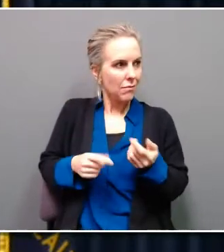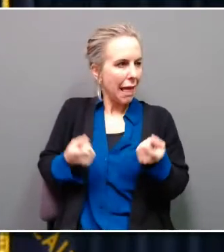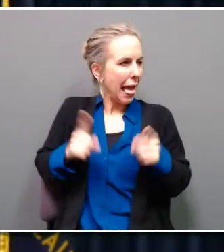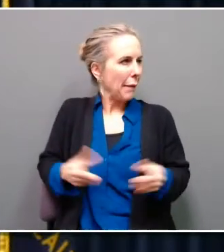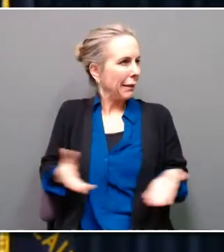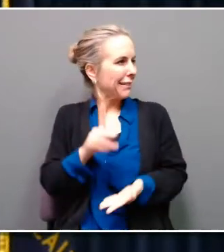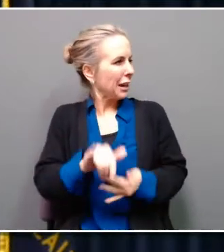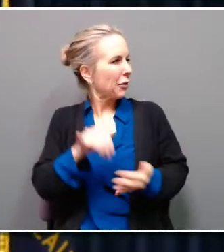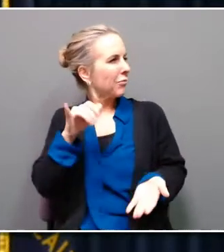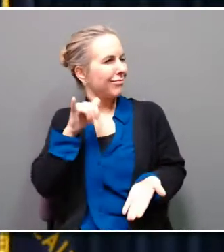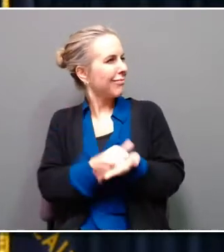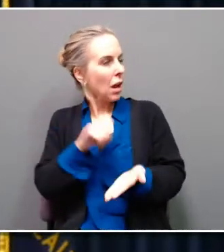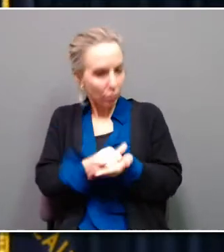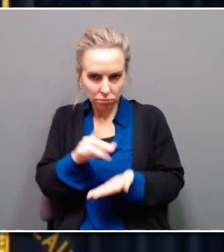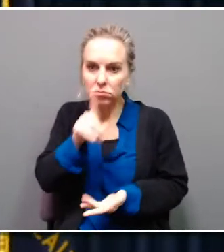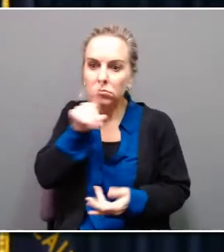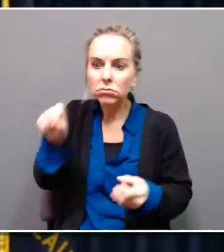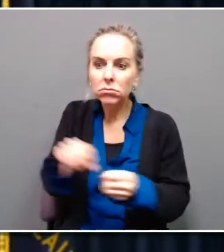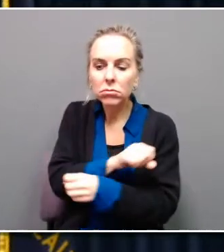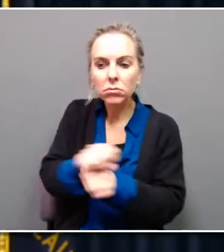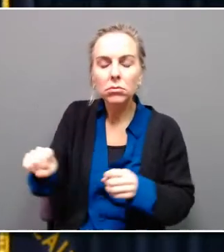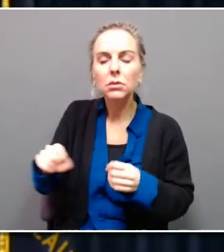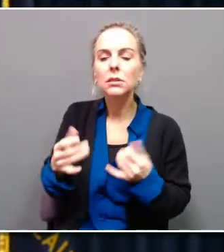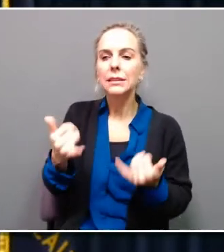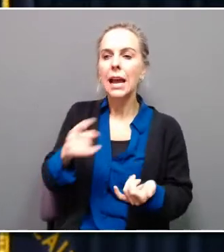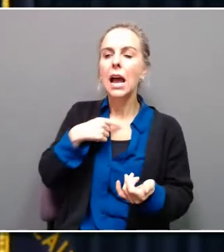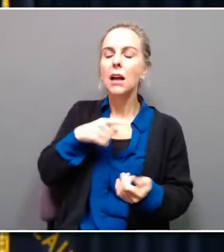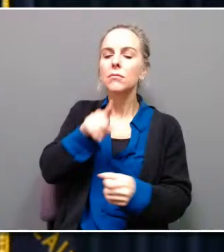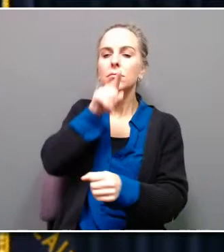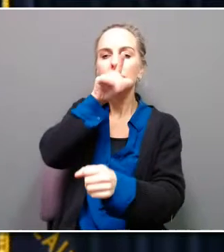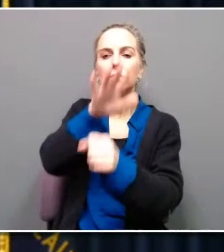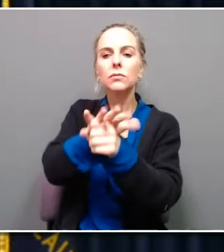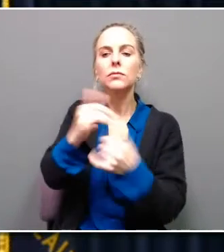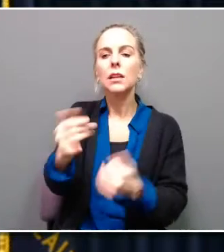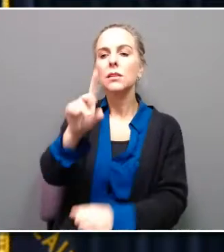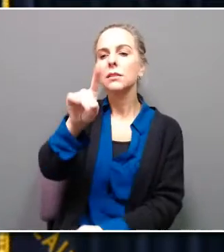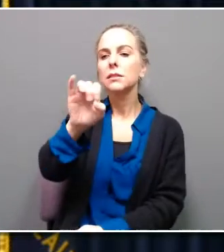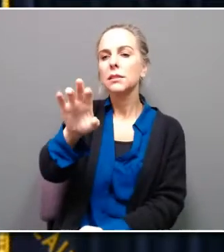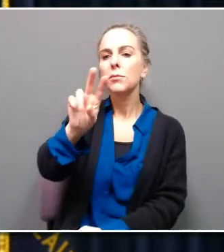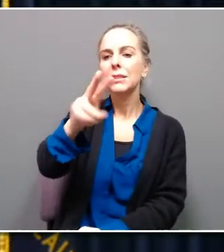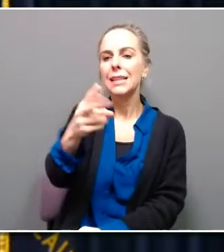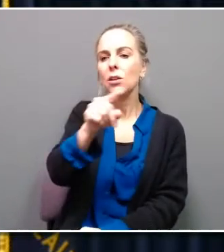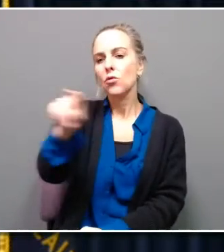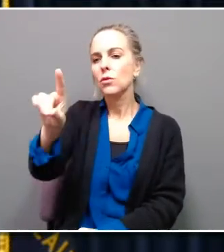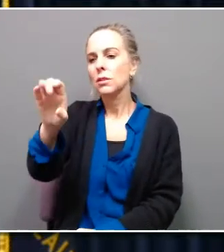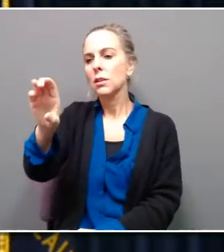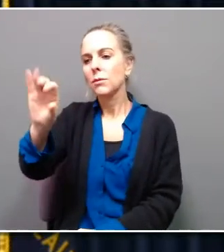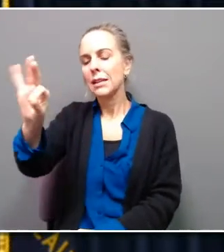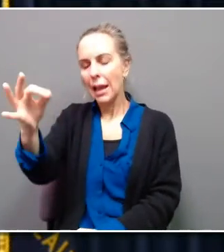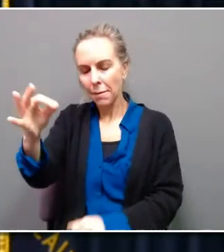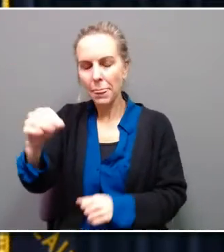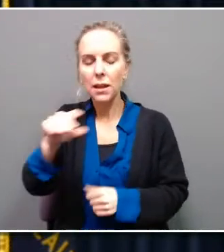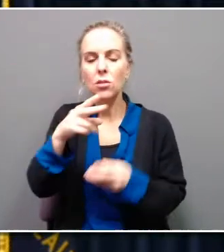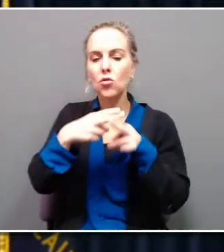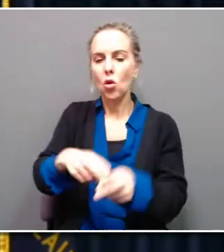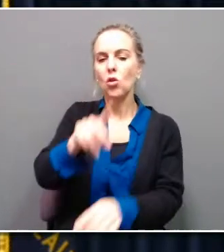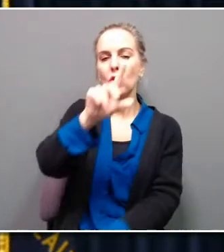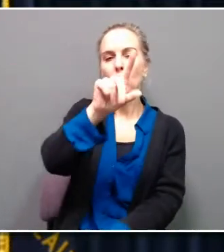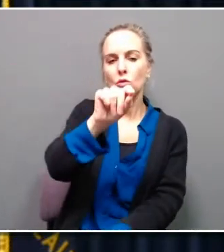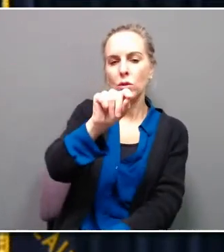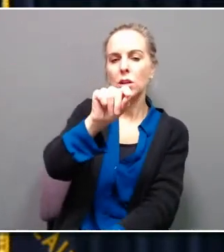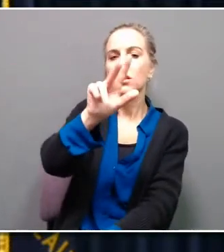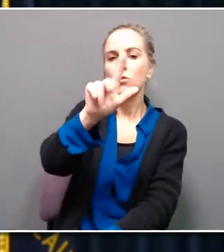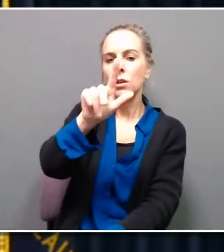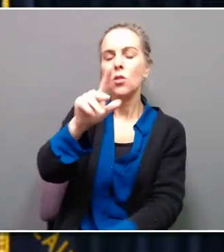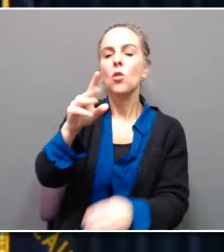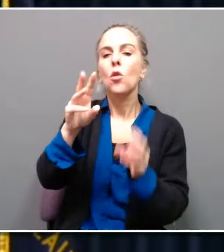So today, I signed a proclamation declaring December 2nd through 9th as 2023 Winter Weather Awareness Week.